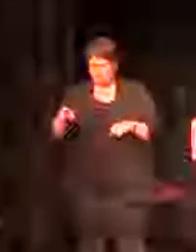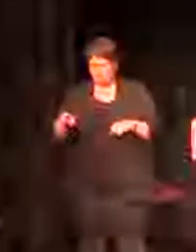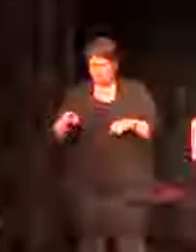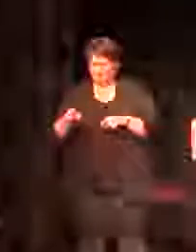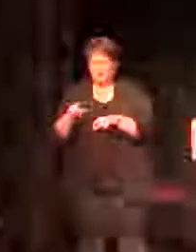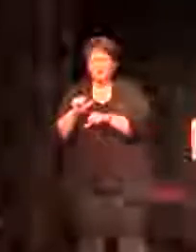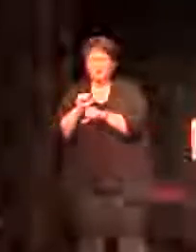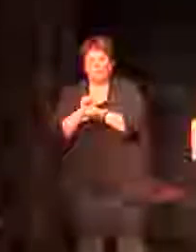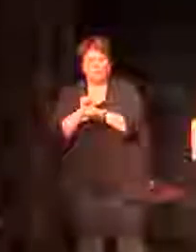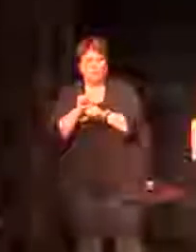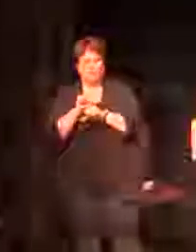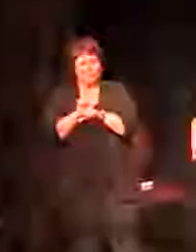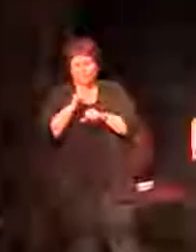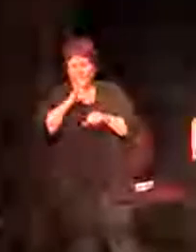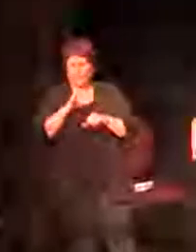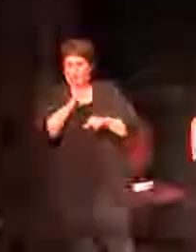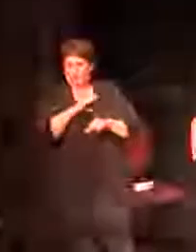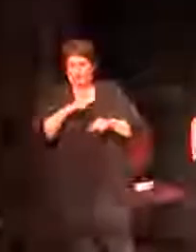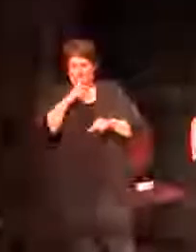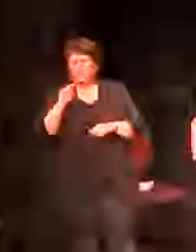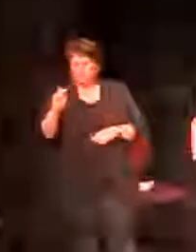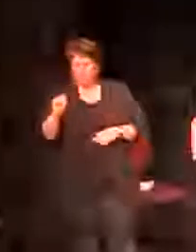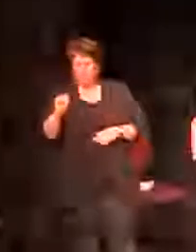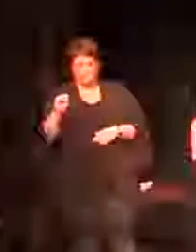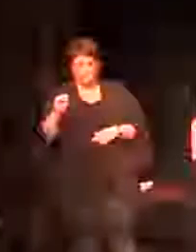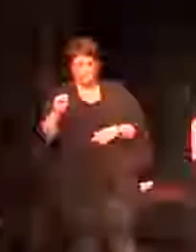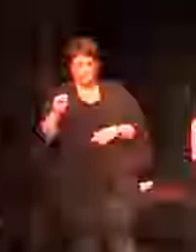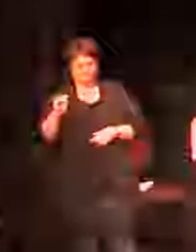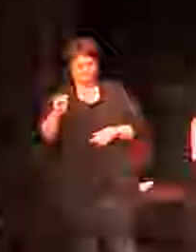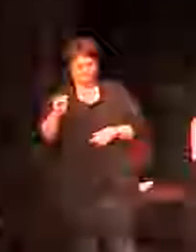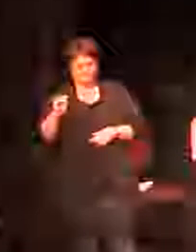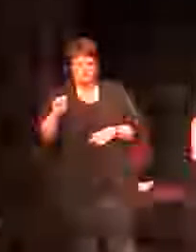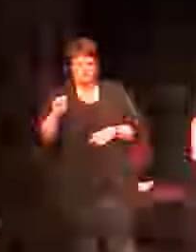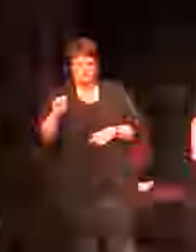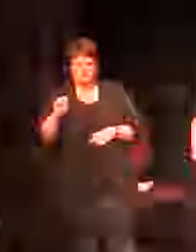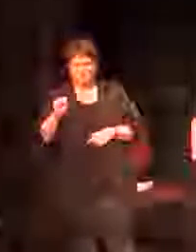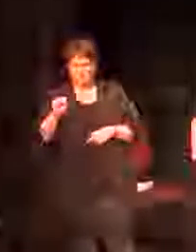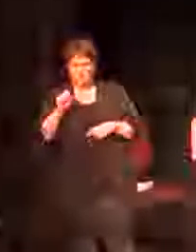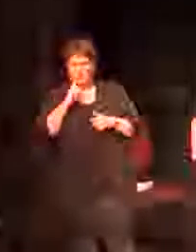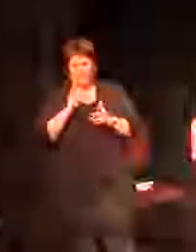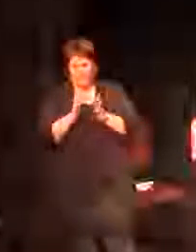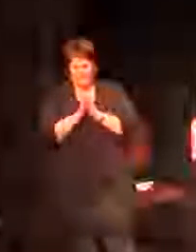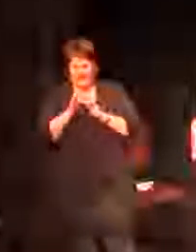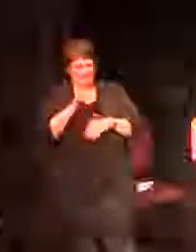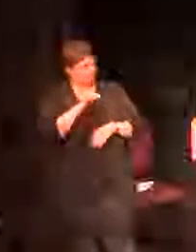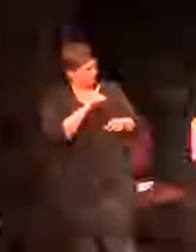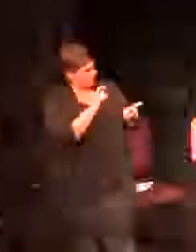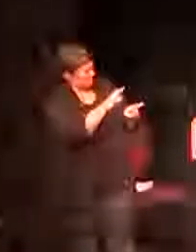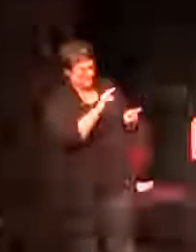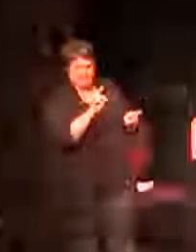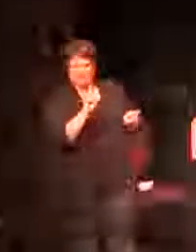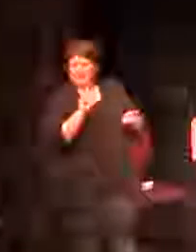of the Worker Councillor in Nova Scotia. Okay, great. My question is directed toward Catherine and the WCB